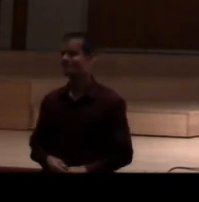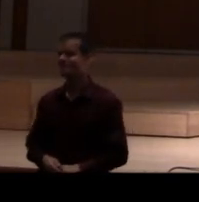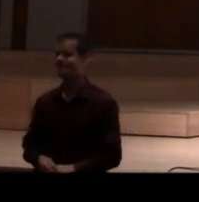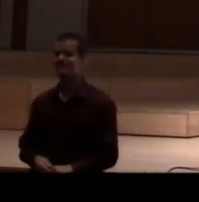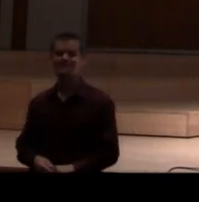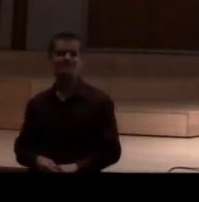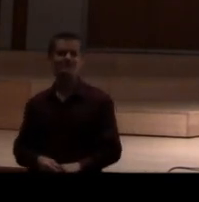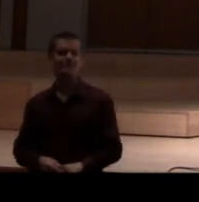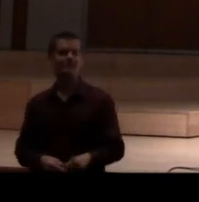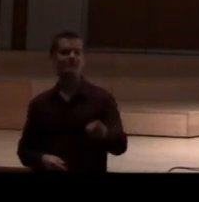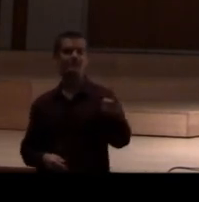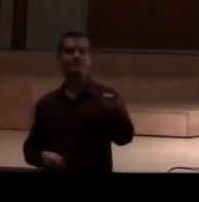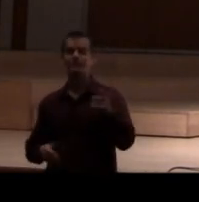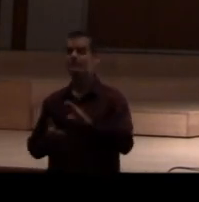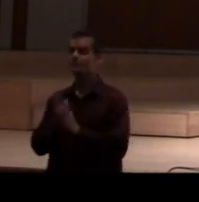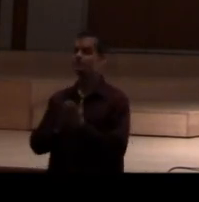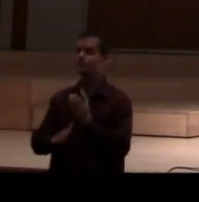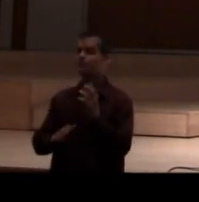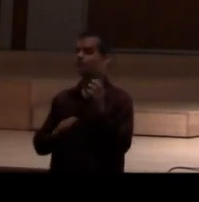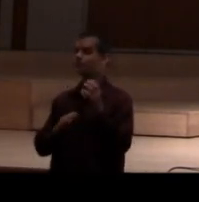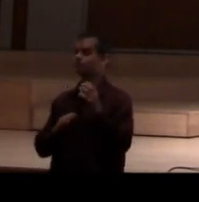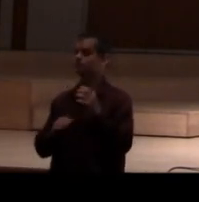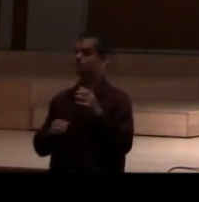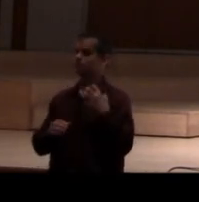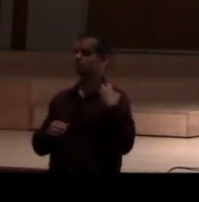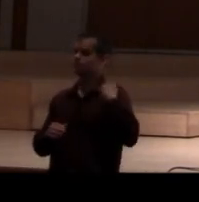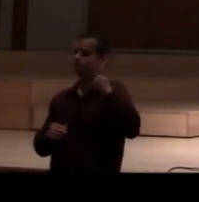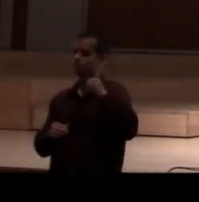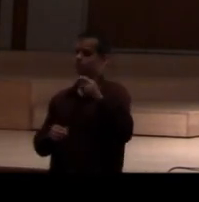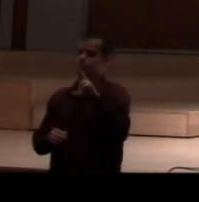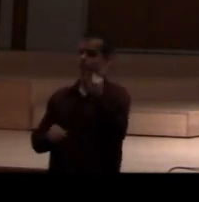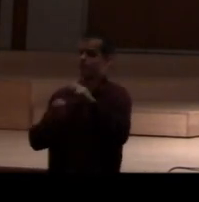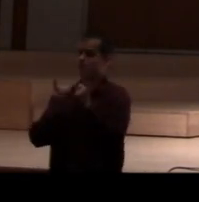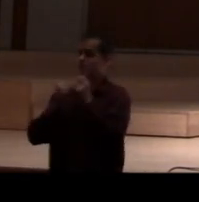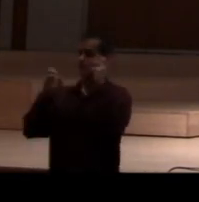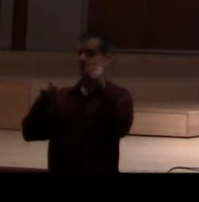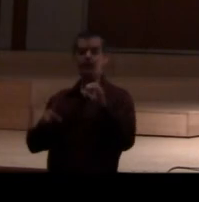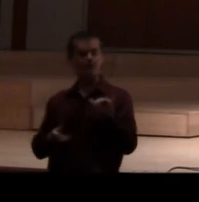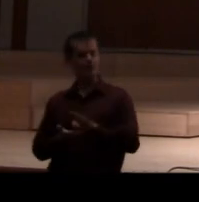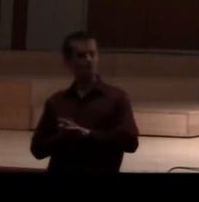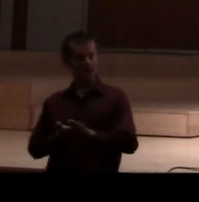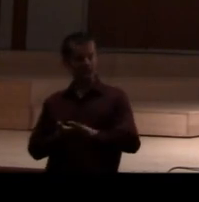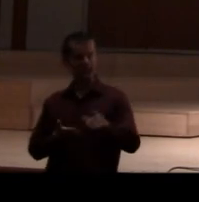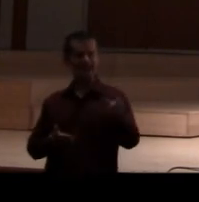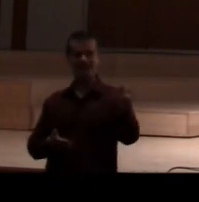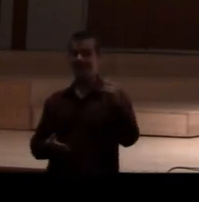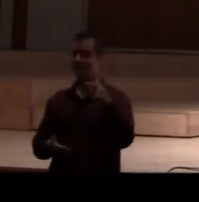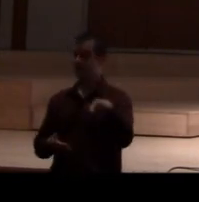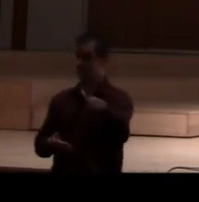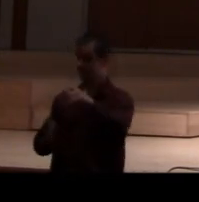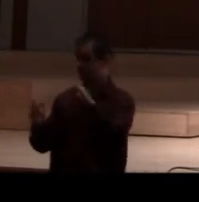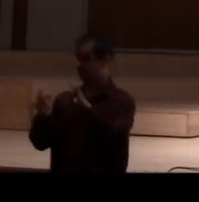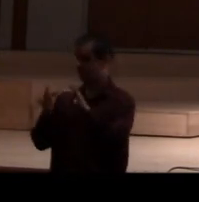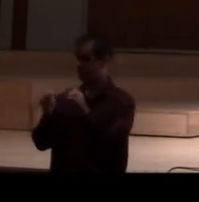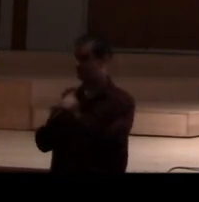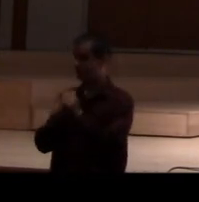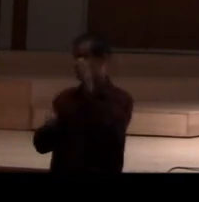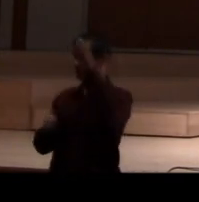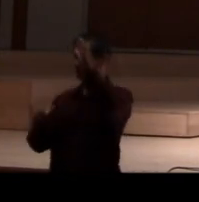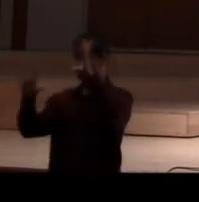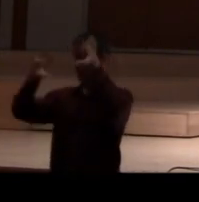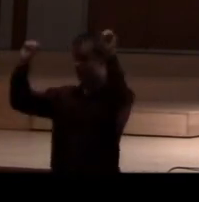Heading the U.S. Department of Education. That would be nice, yeah. The U.S. Department of Education. Yeah. If any of you are in touch with